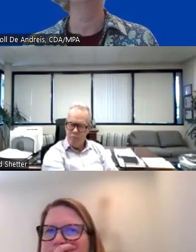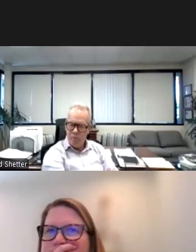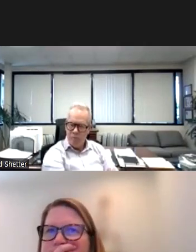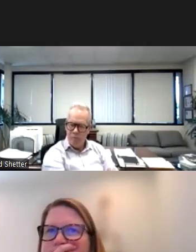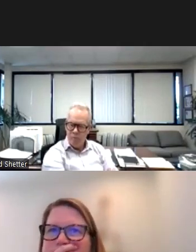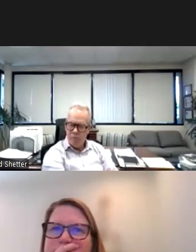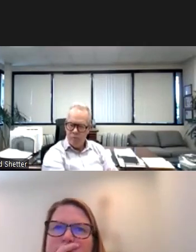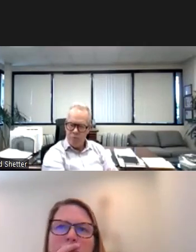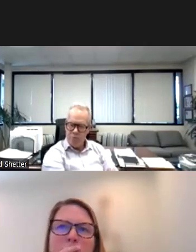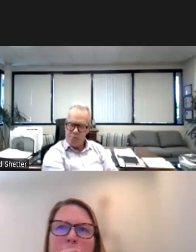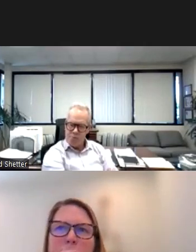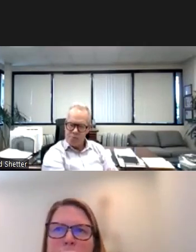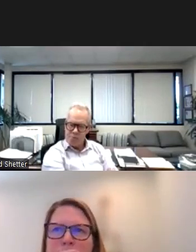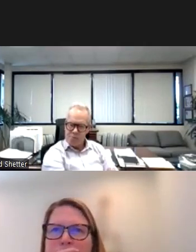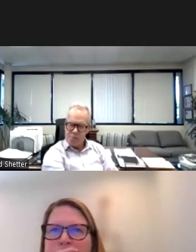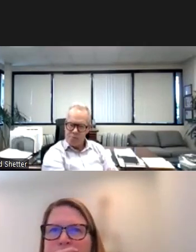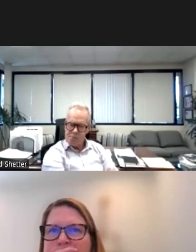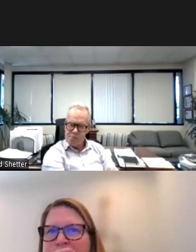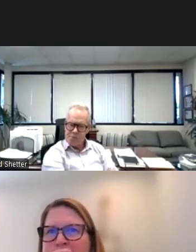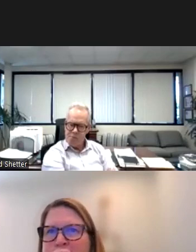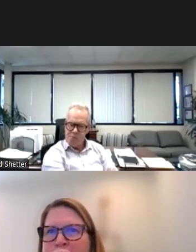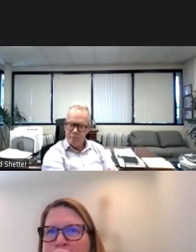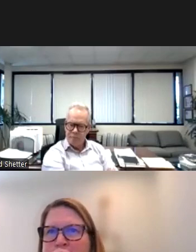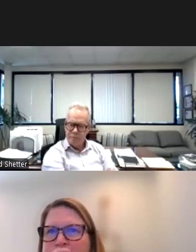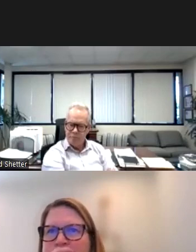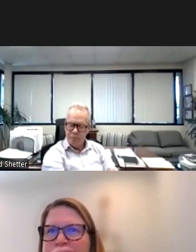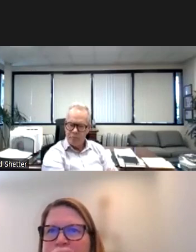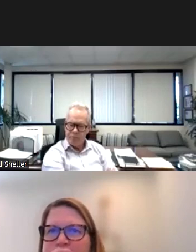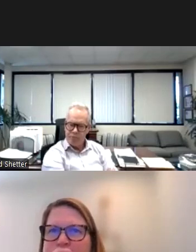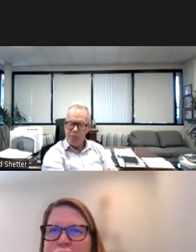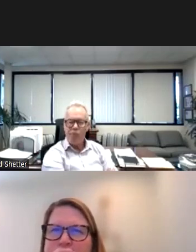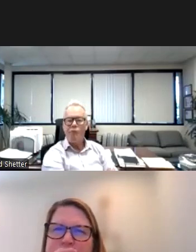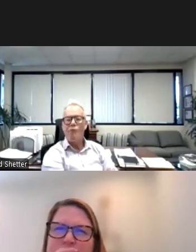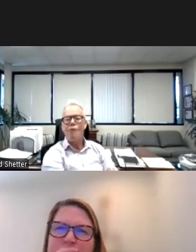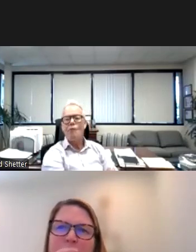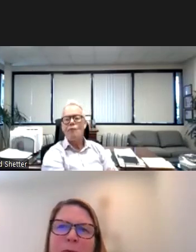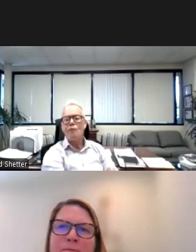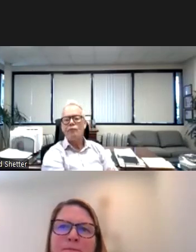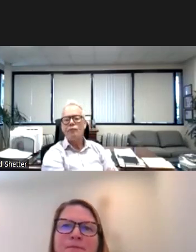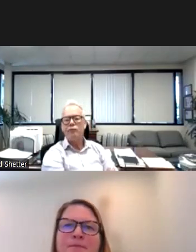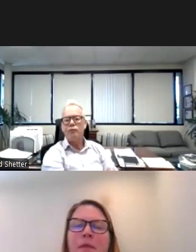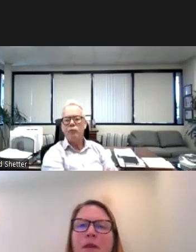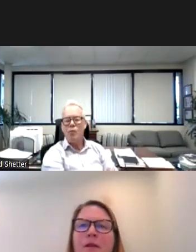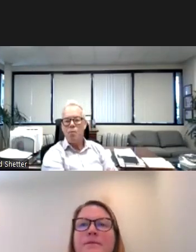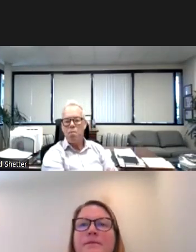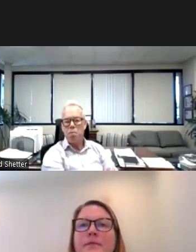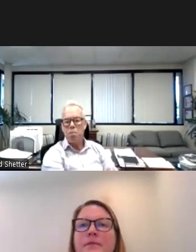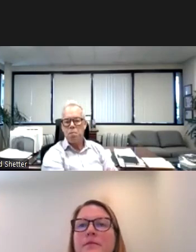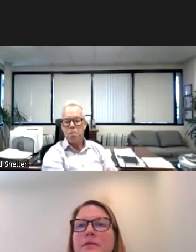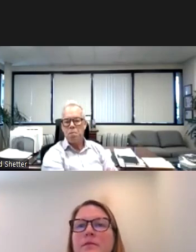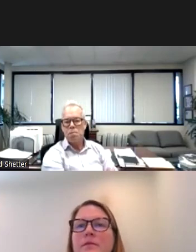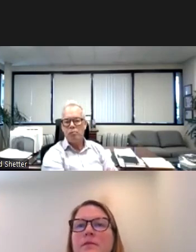Grateful for what all of you are doing and all of these diverse projects. And of course, share Barbara